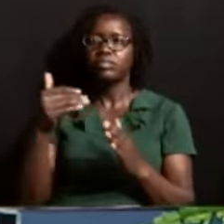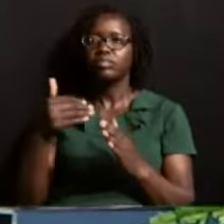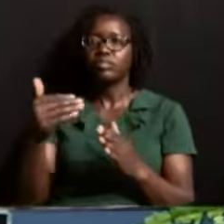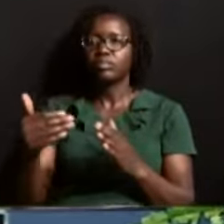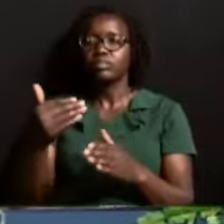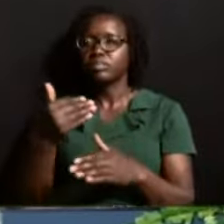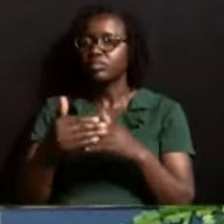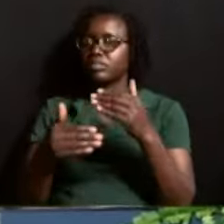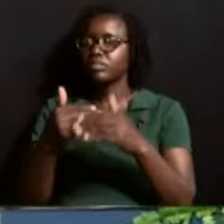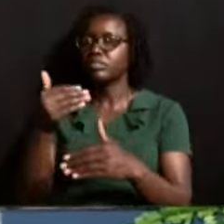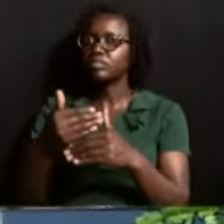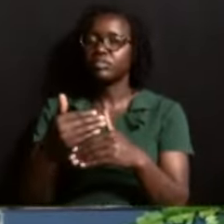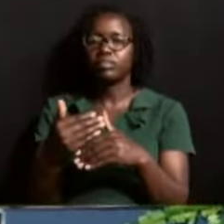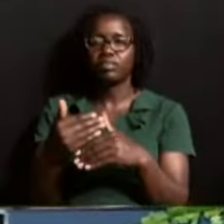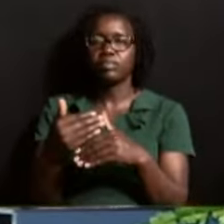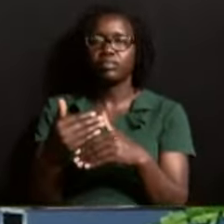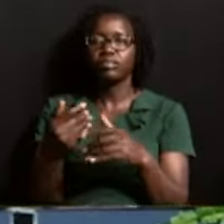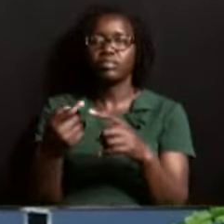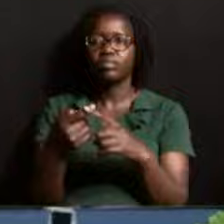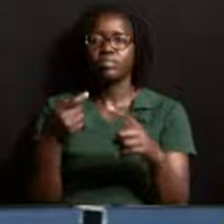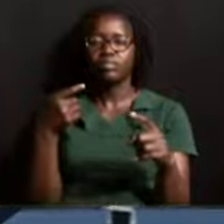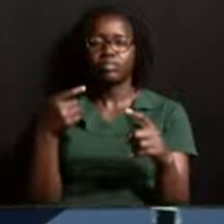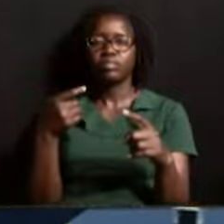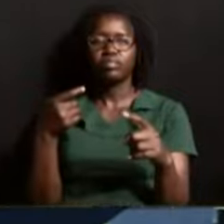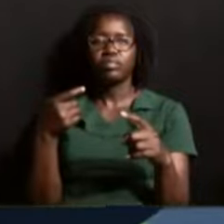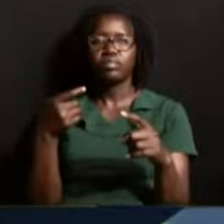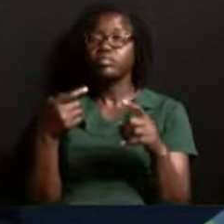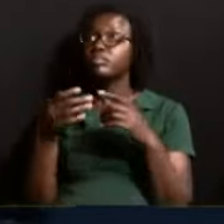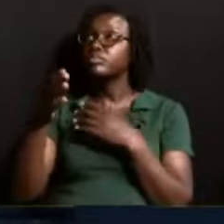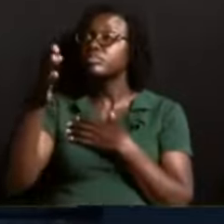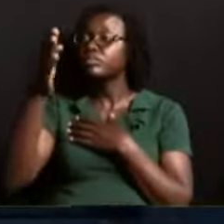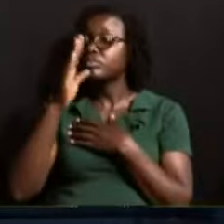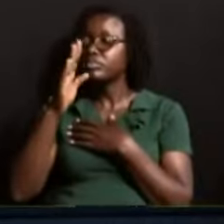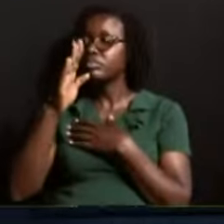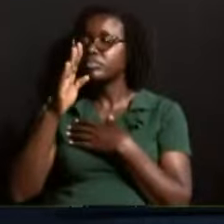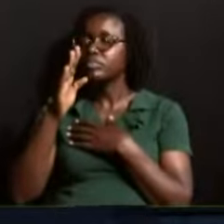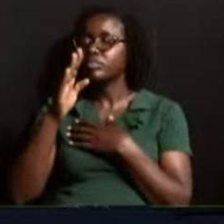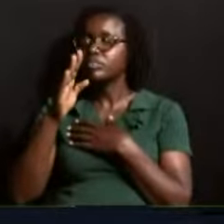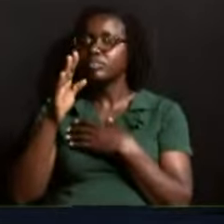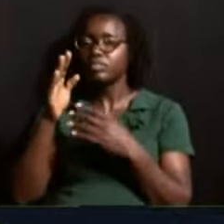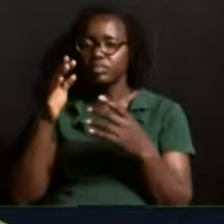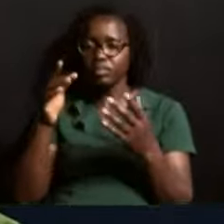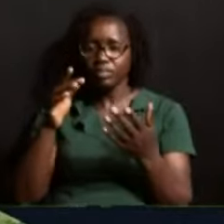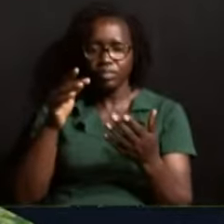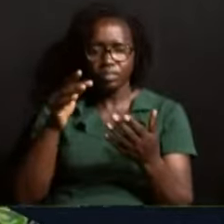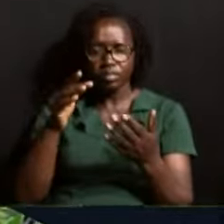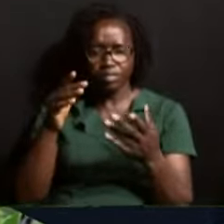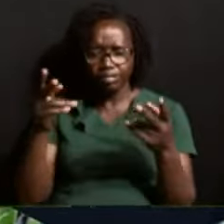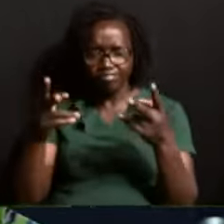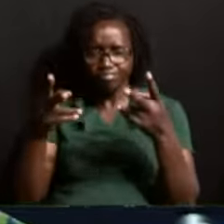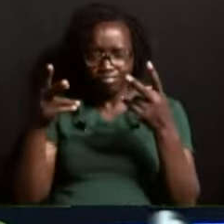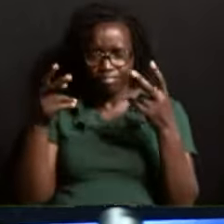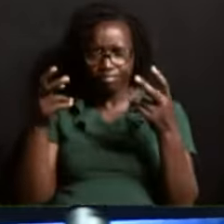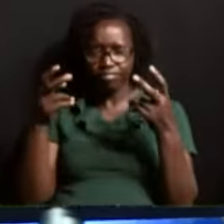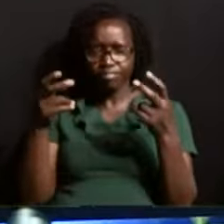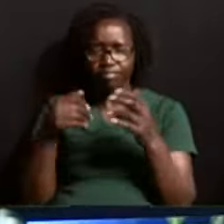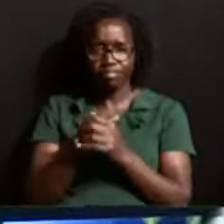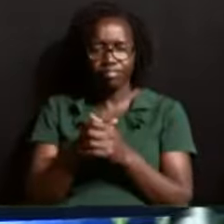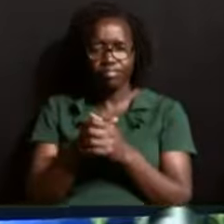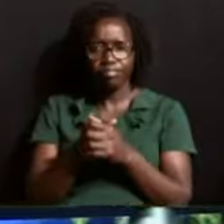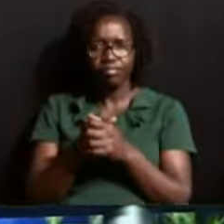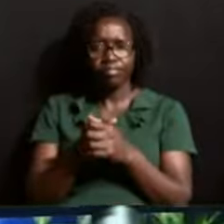viewed from God's perspective. Let me say this